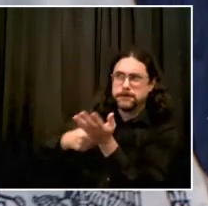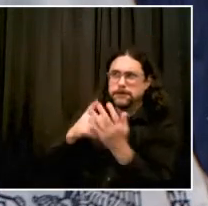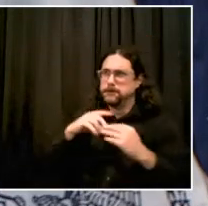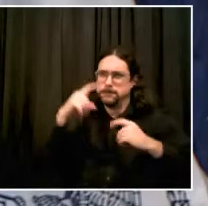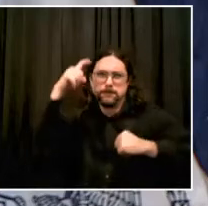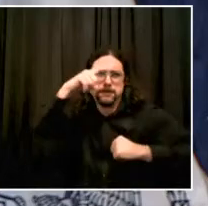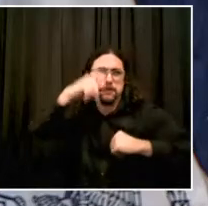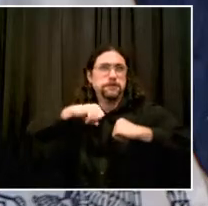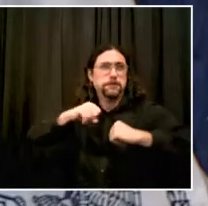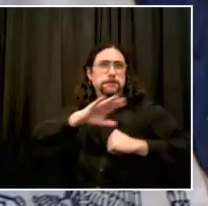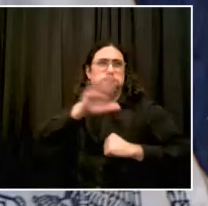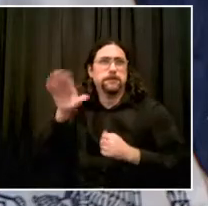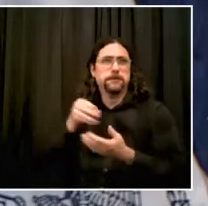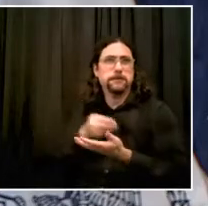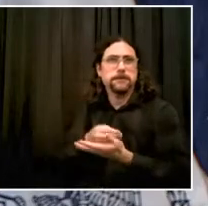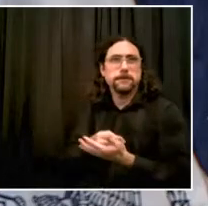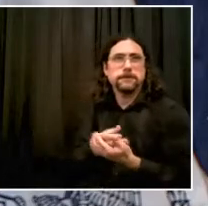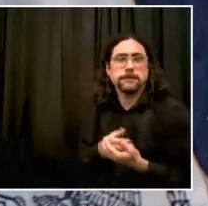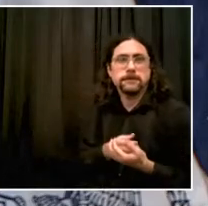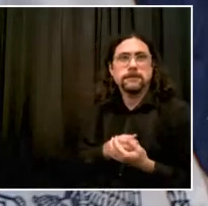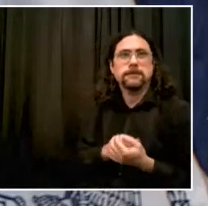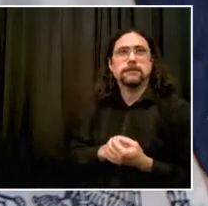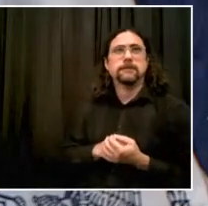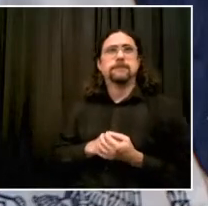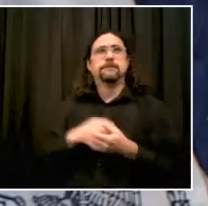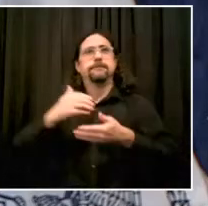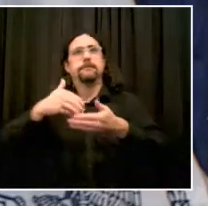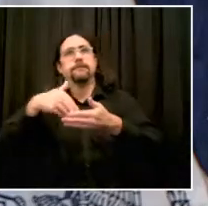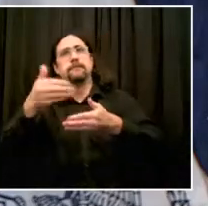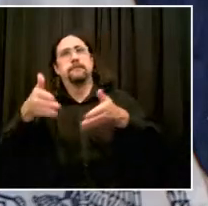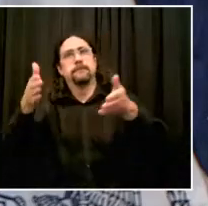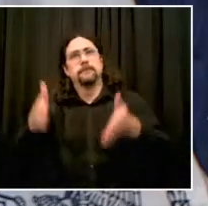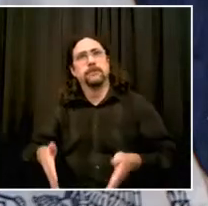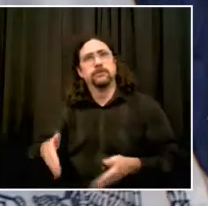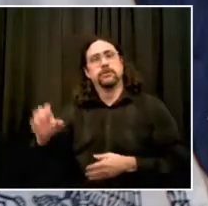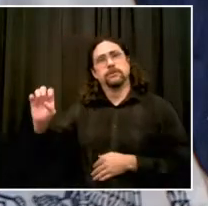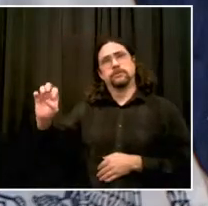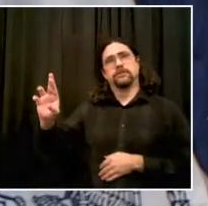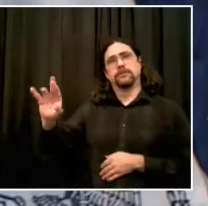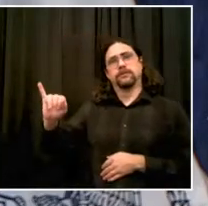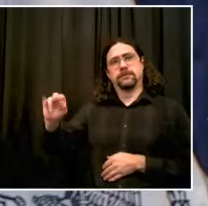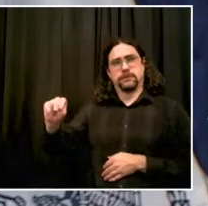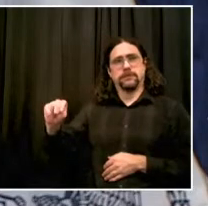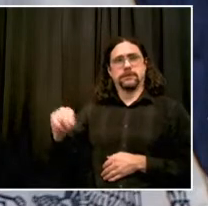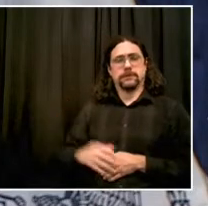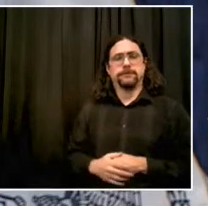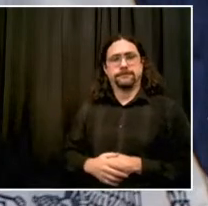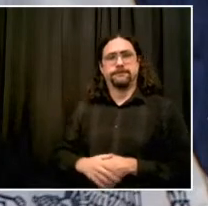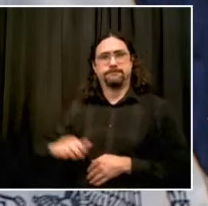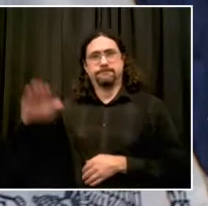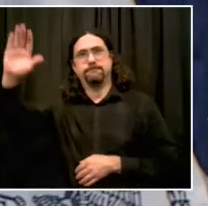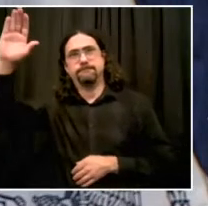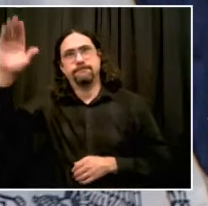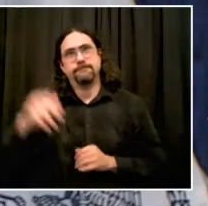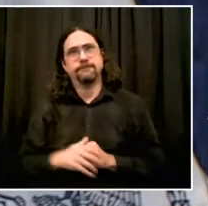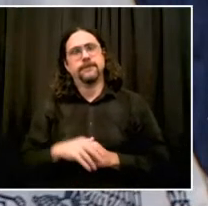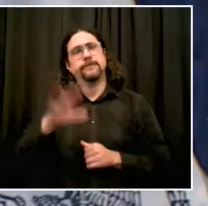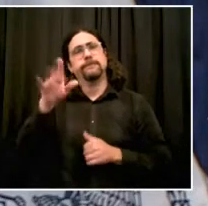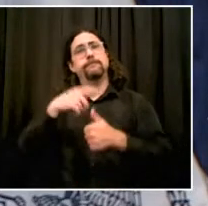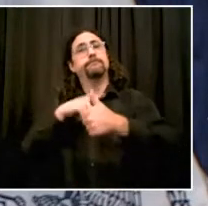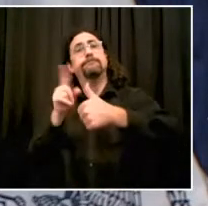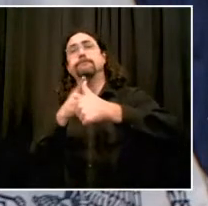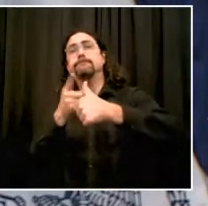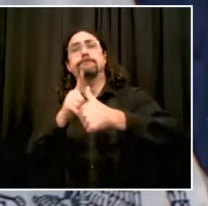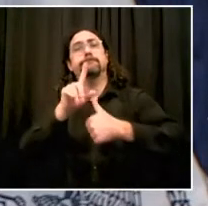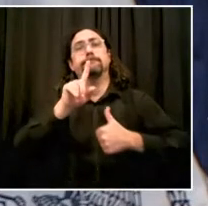Hi there, Mr. Mayor. My first question is something that you were asked recently, but you said that you weren't fully up on it and you were going to look into it. So